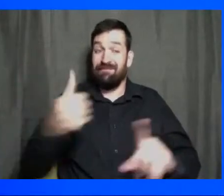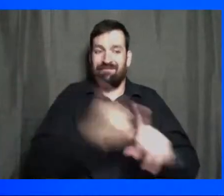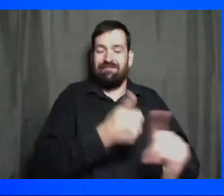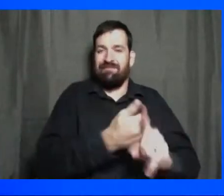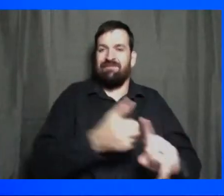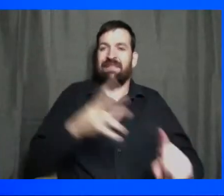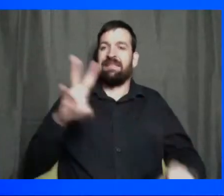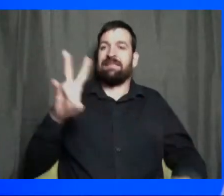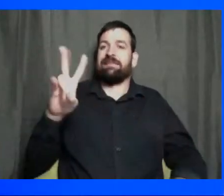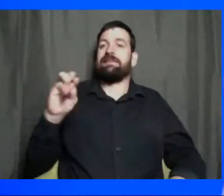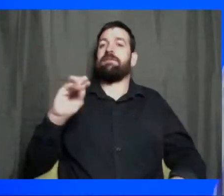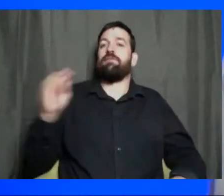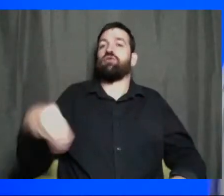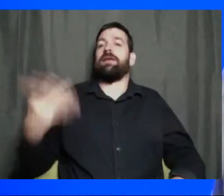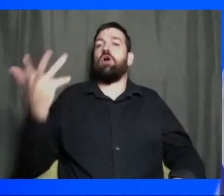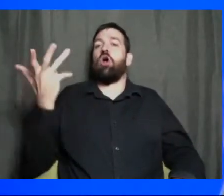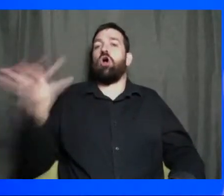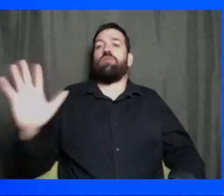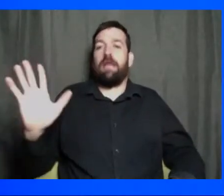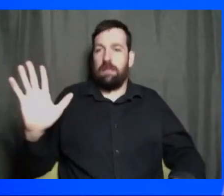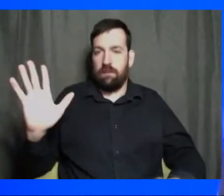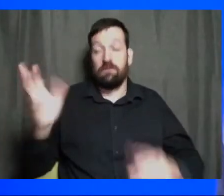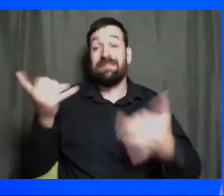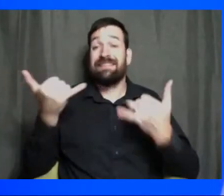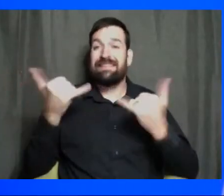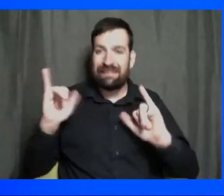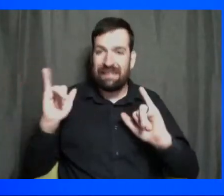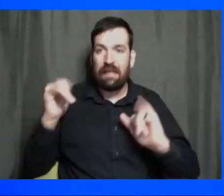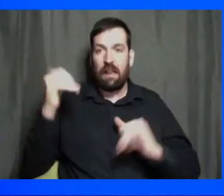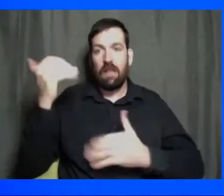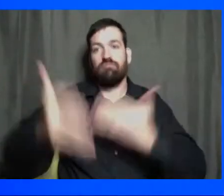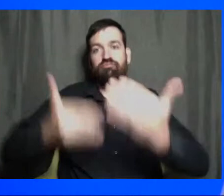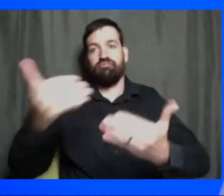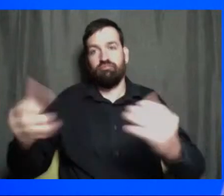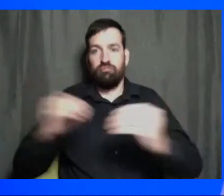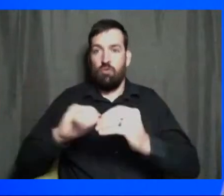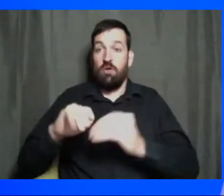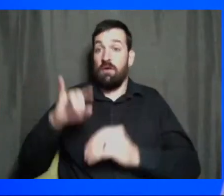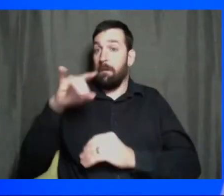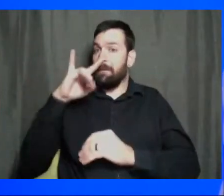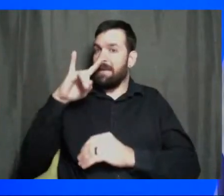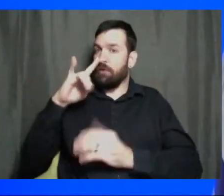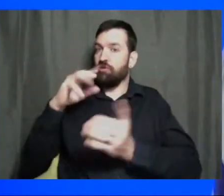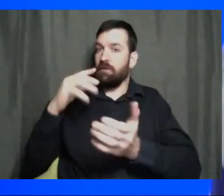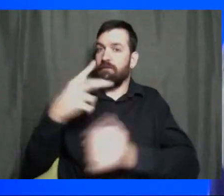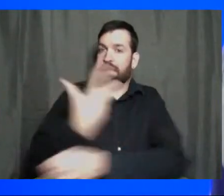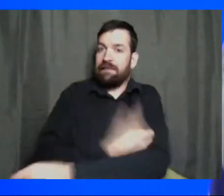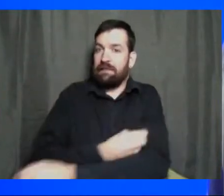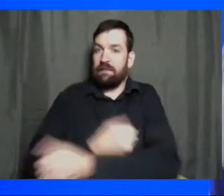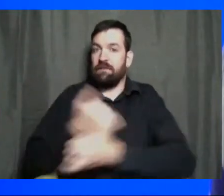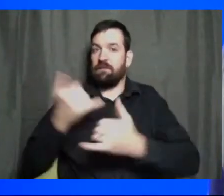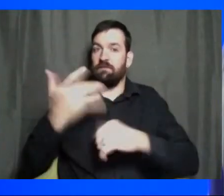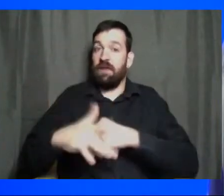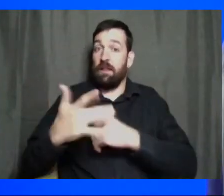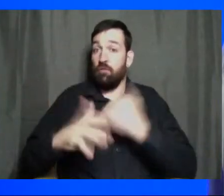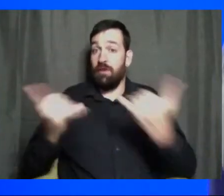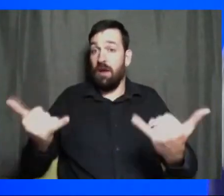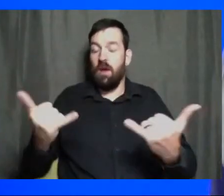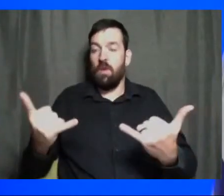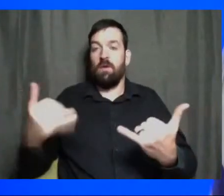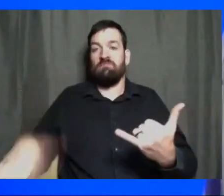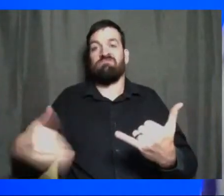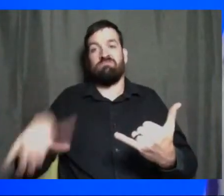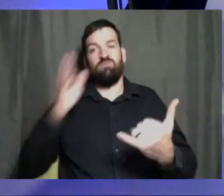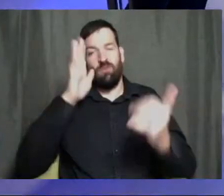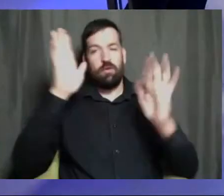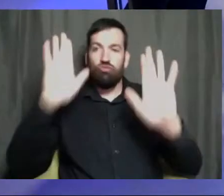70% already, and they keep growing. And the pediatric vaccine availability is really going to be tremendous. You think